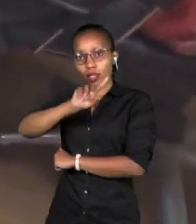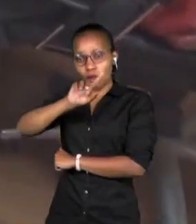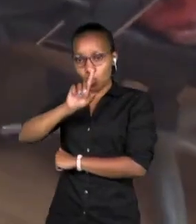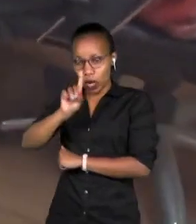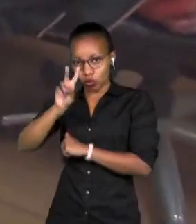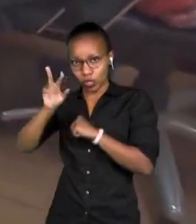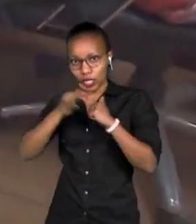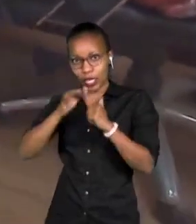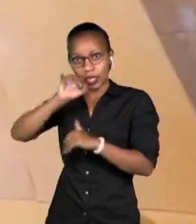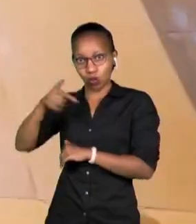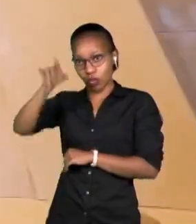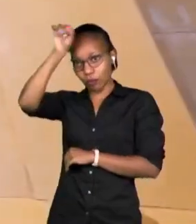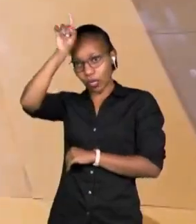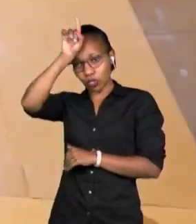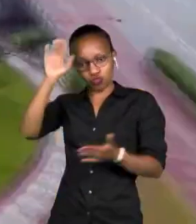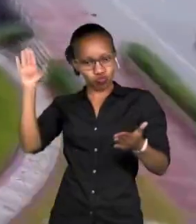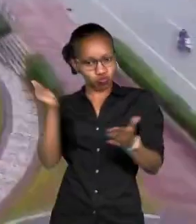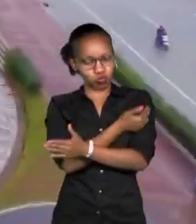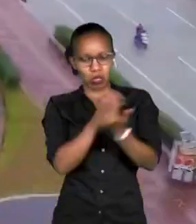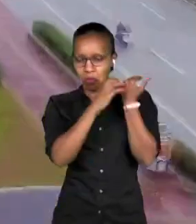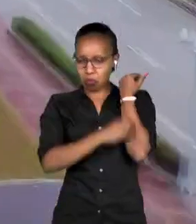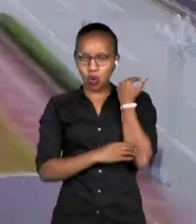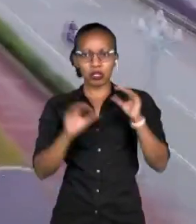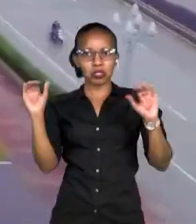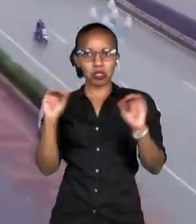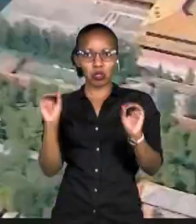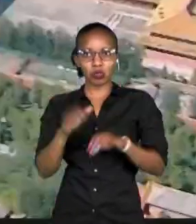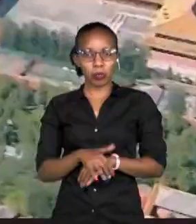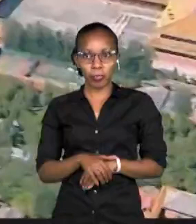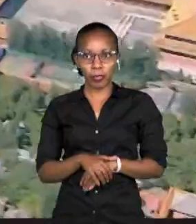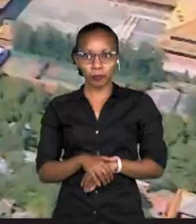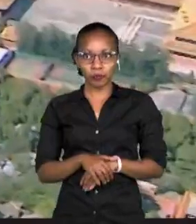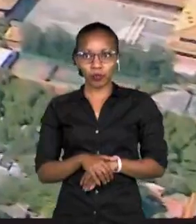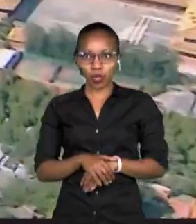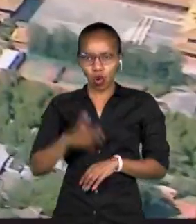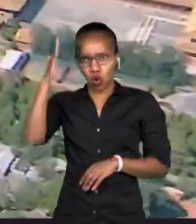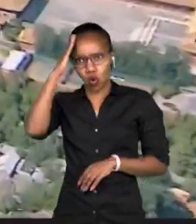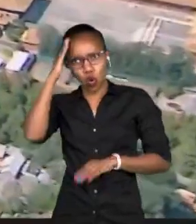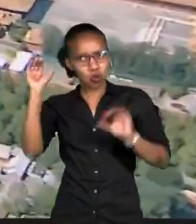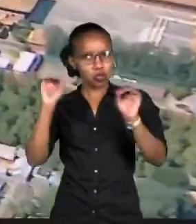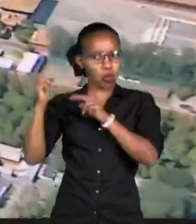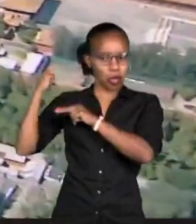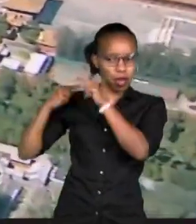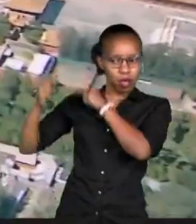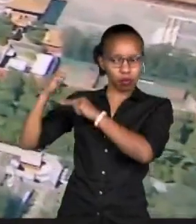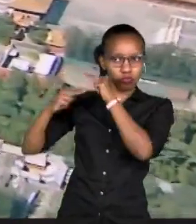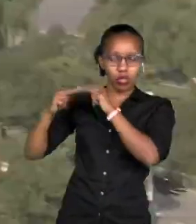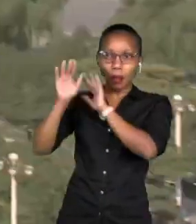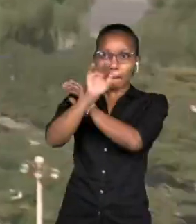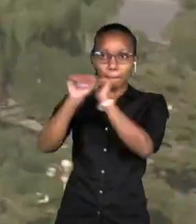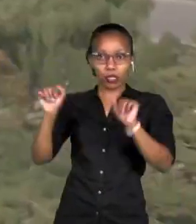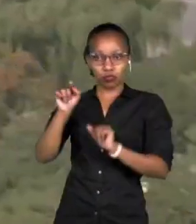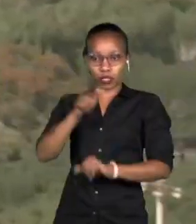128,000 poor villages being removed from the poverty list. Tuju said this has been unprecedented in history and came as Xi Jinping